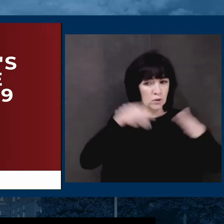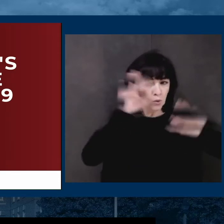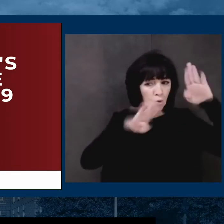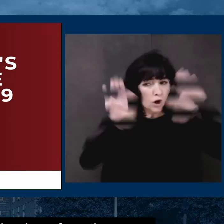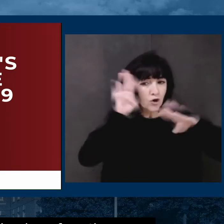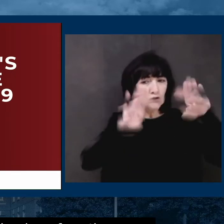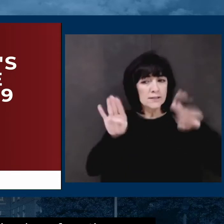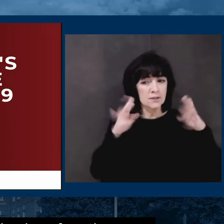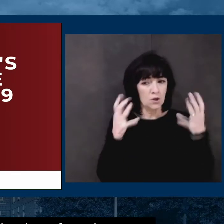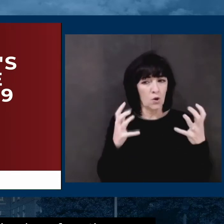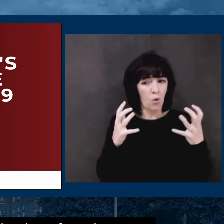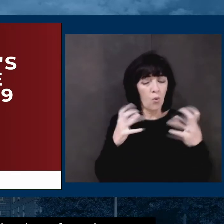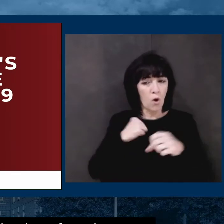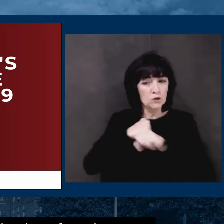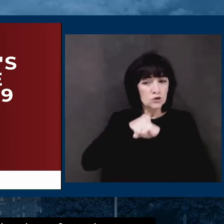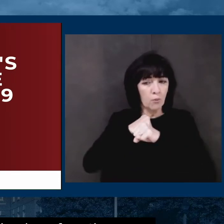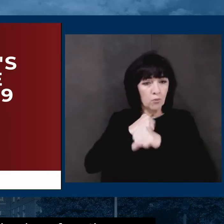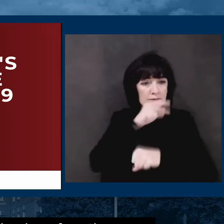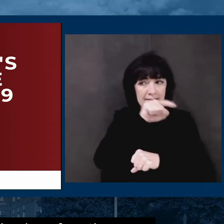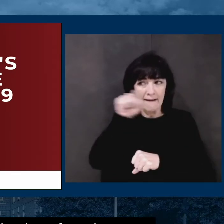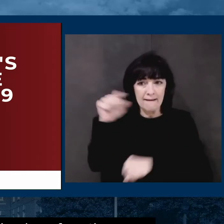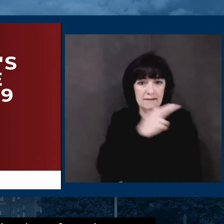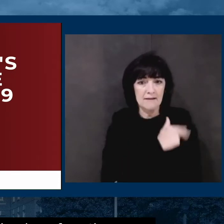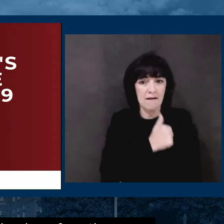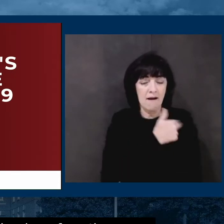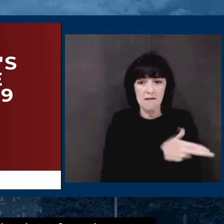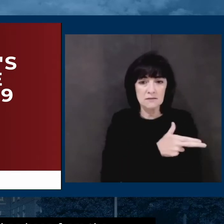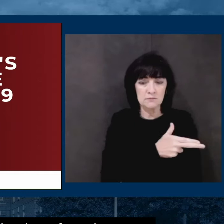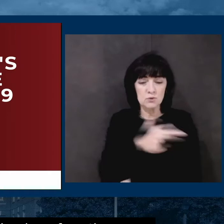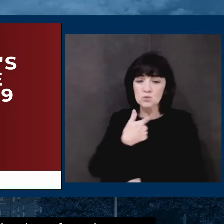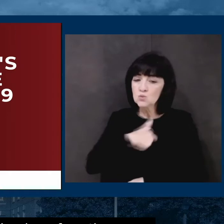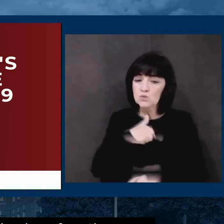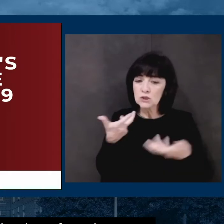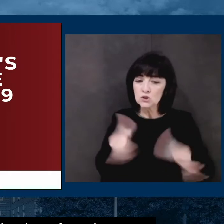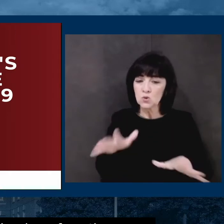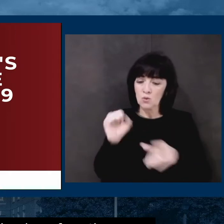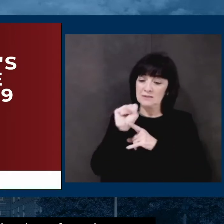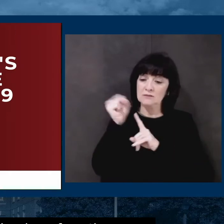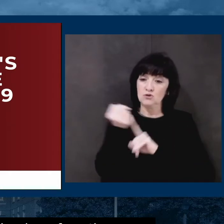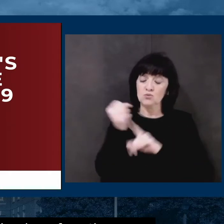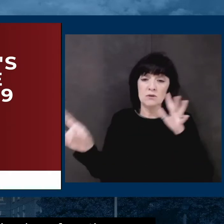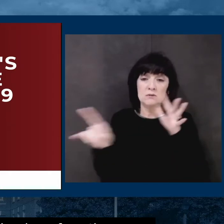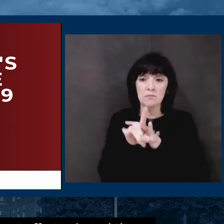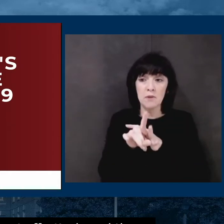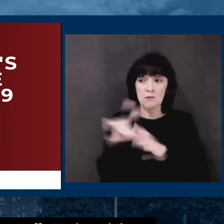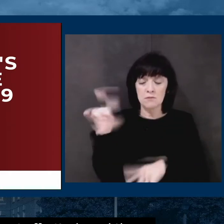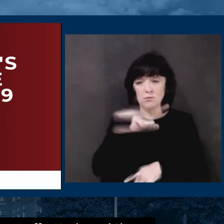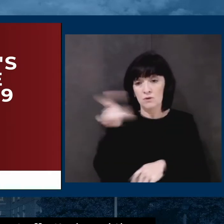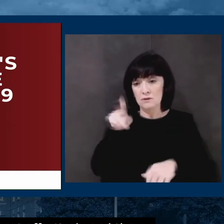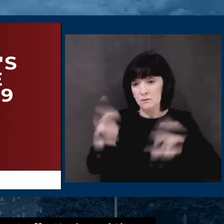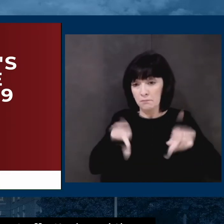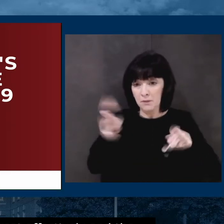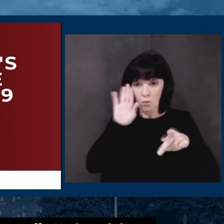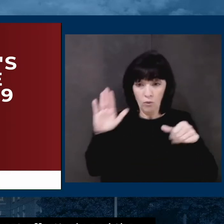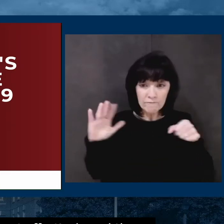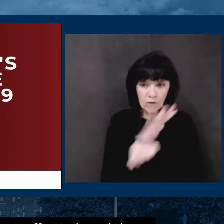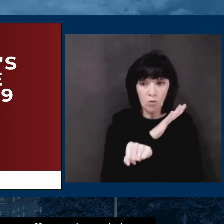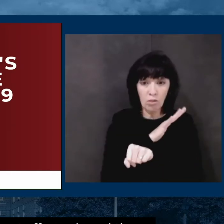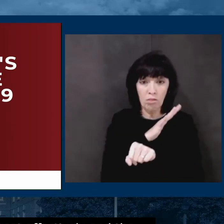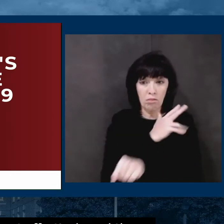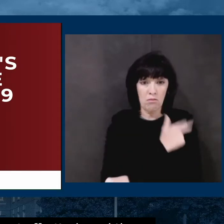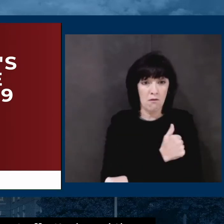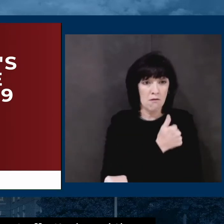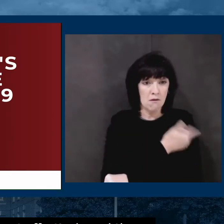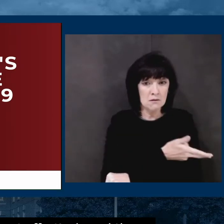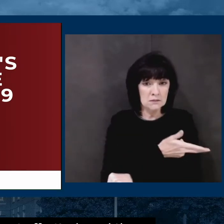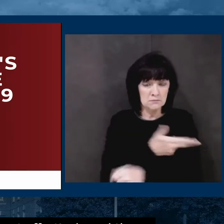in our hospitals to treat effectively patients who are COVID-19 positive. Those numbers, as I said, will